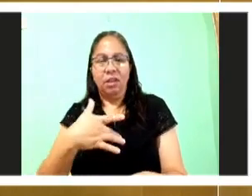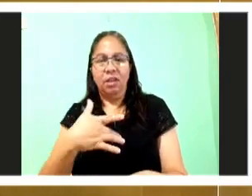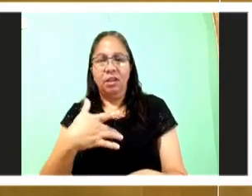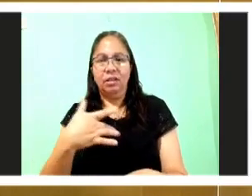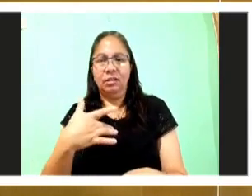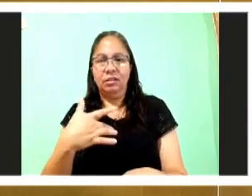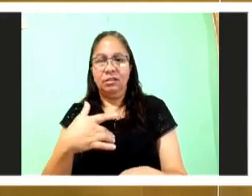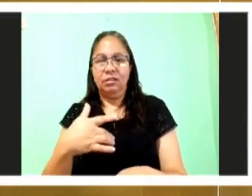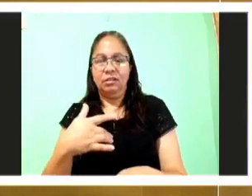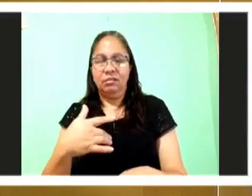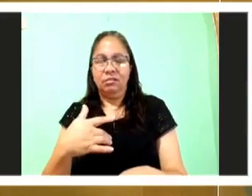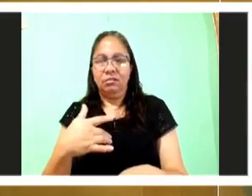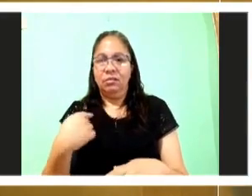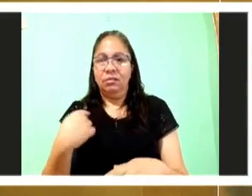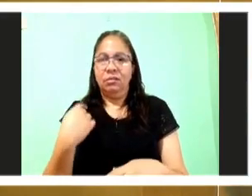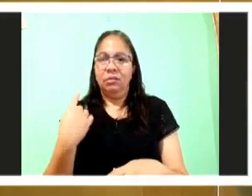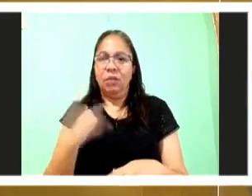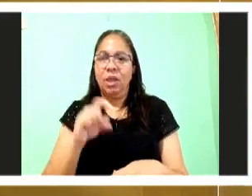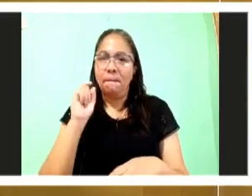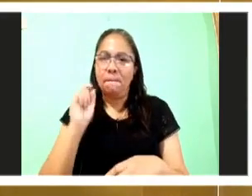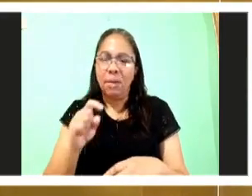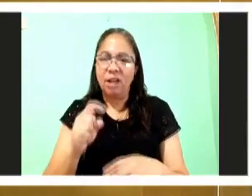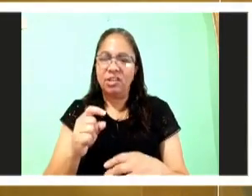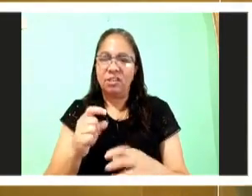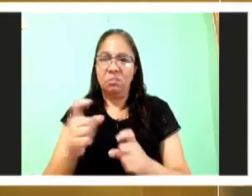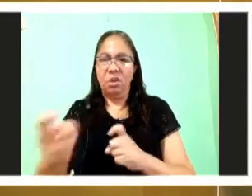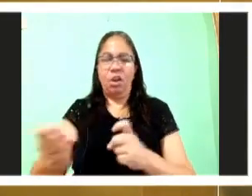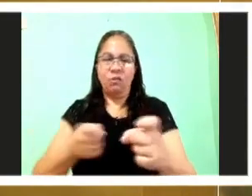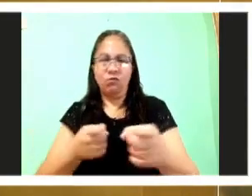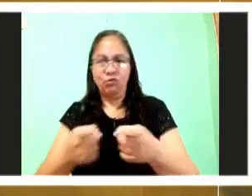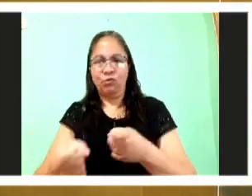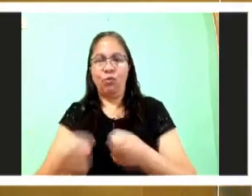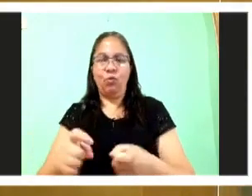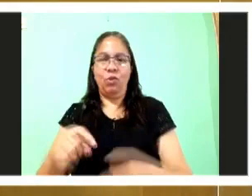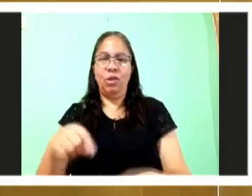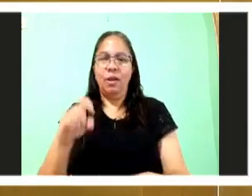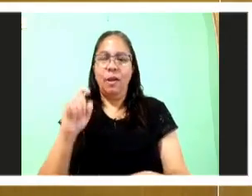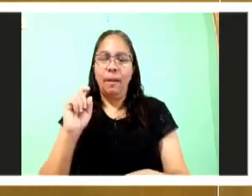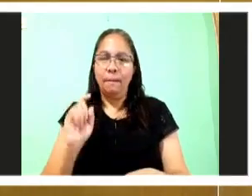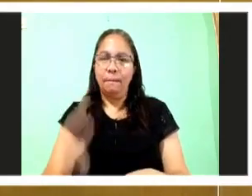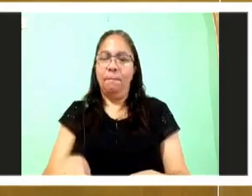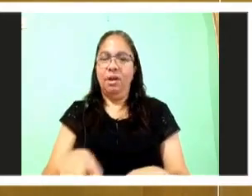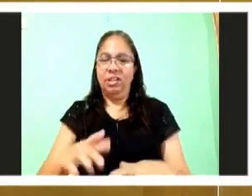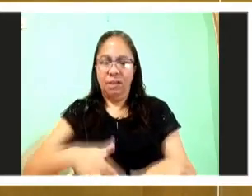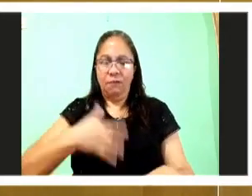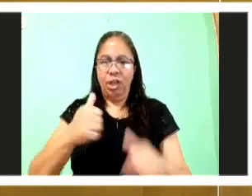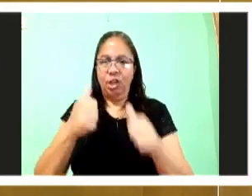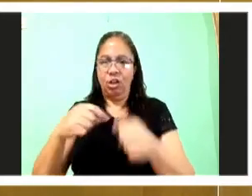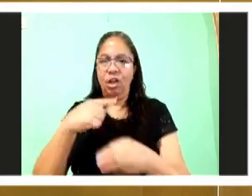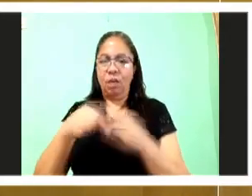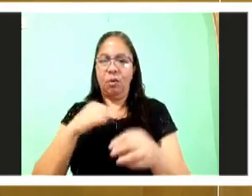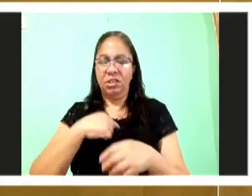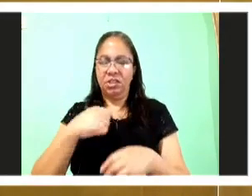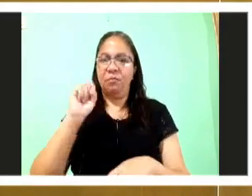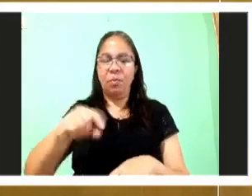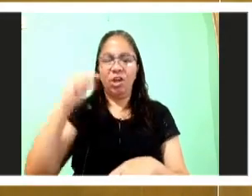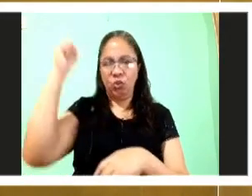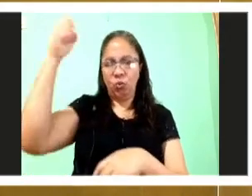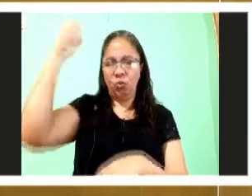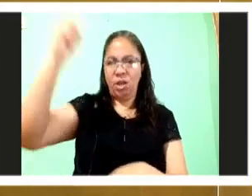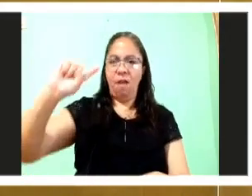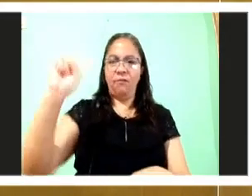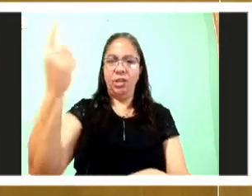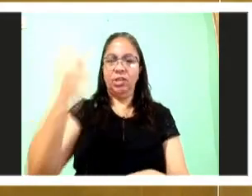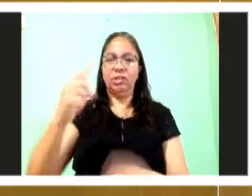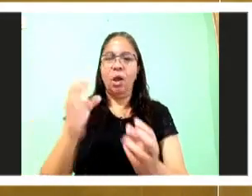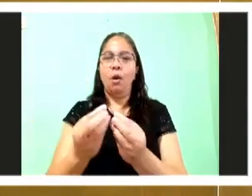feel somehow we have to feel like a human person, and the only way to feel good is to win, to dominate somebody